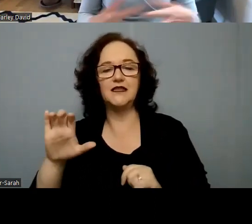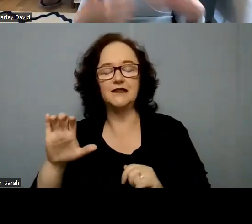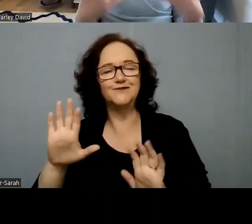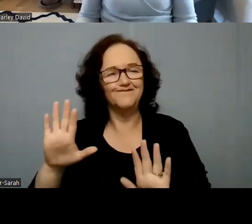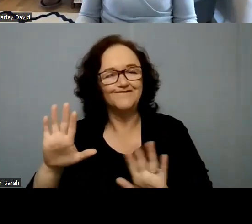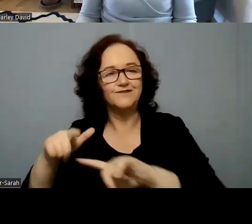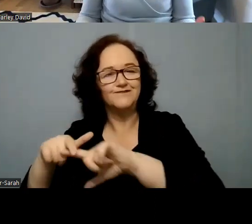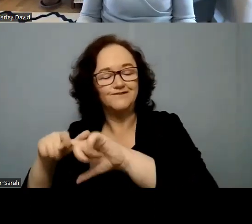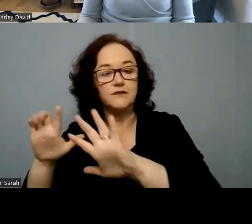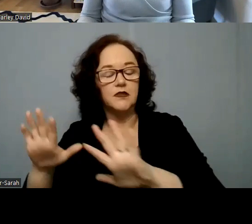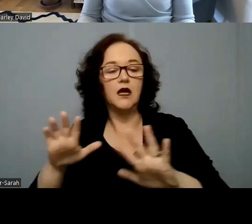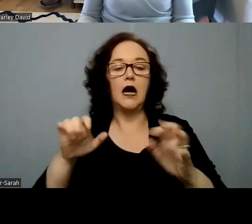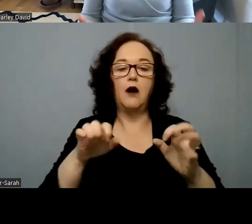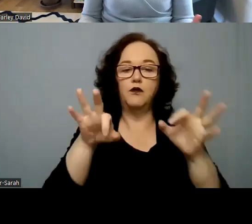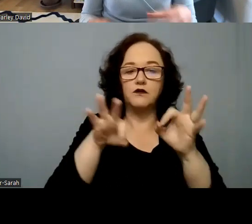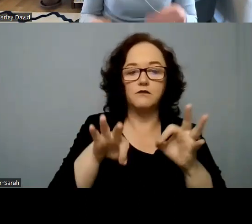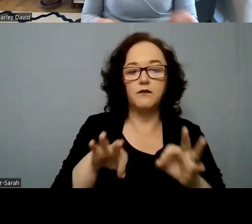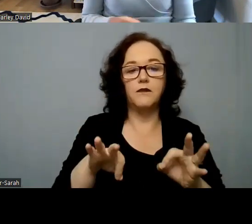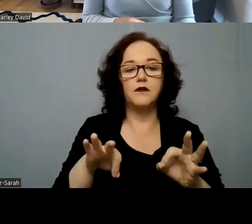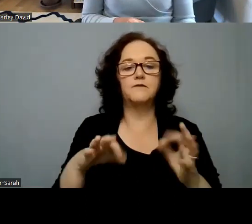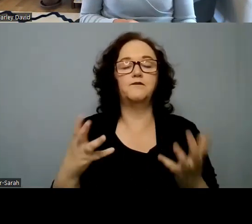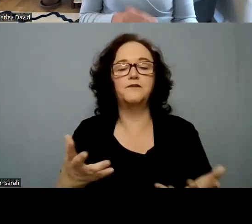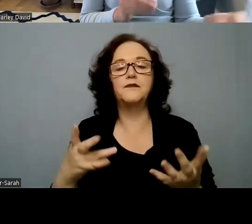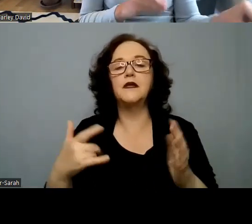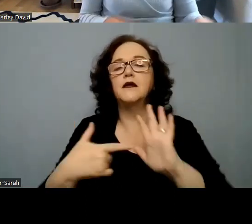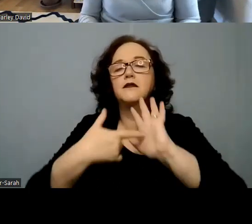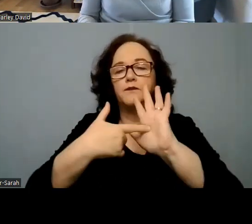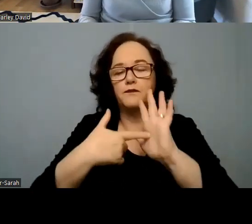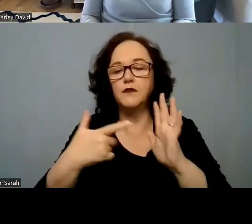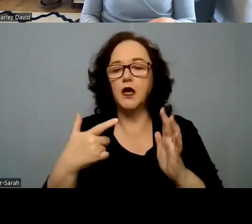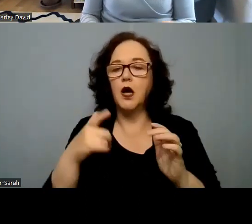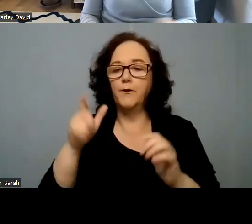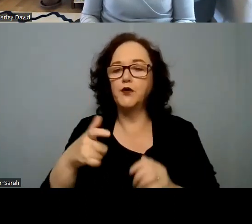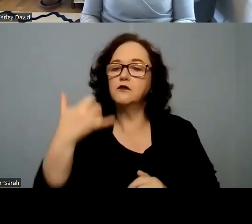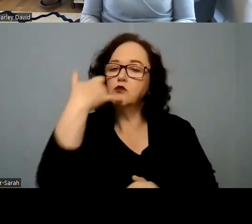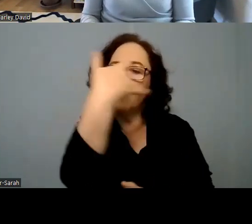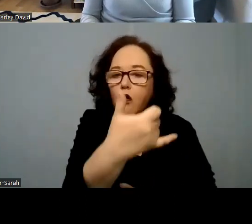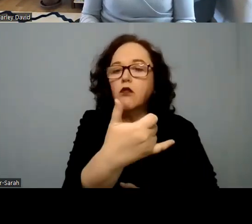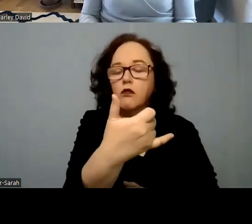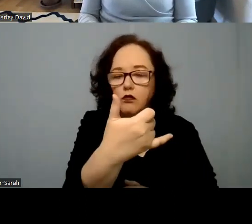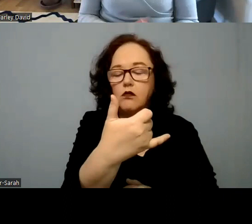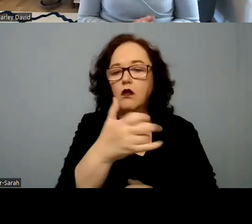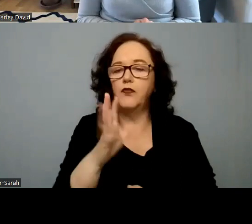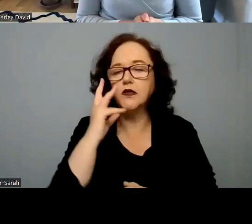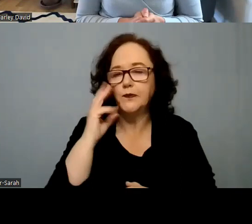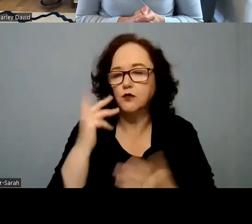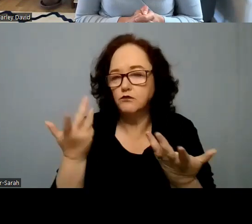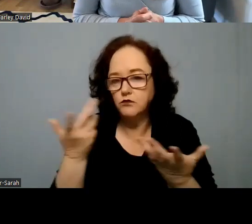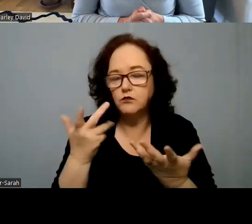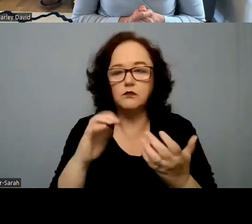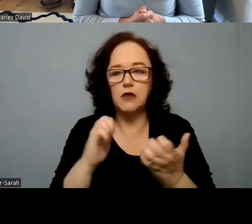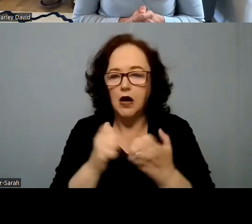through how a person might experience a call to 988 and that connection to a CCBHC.